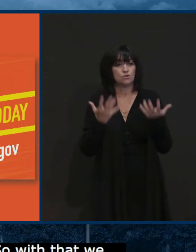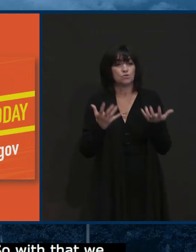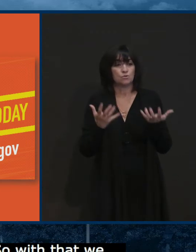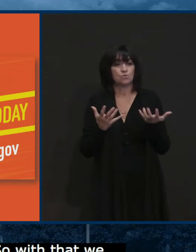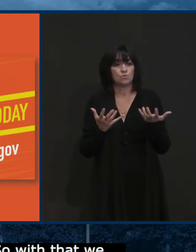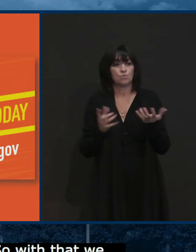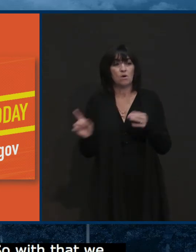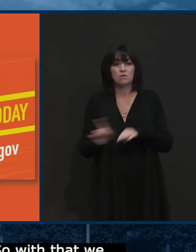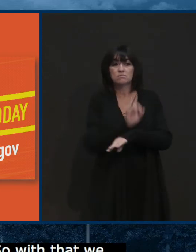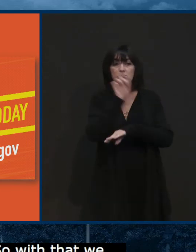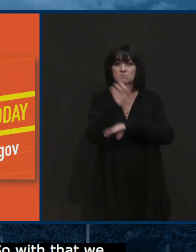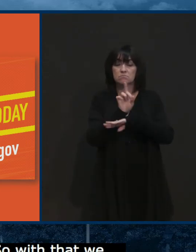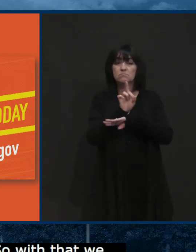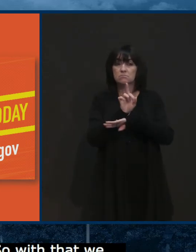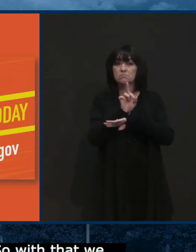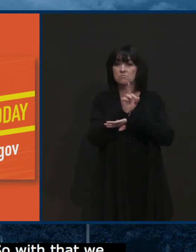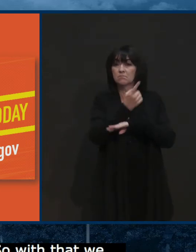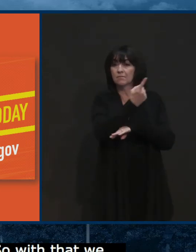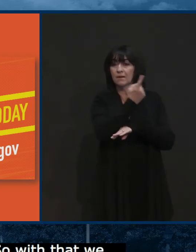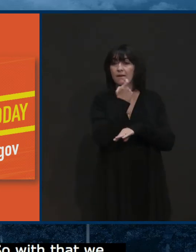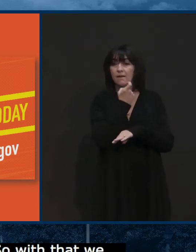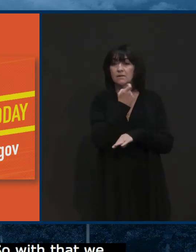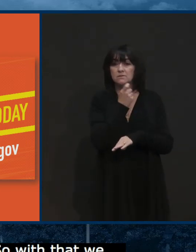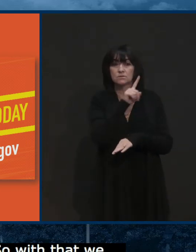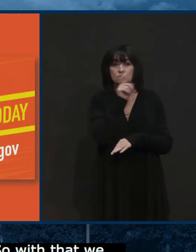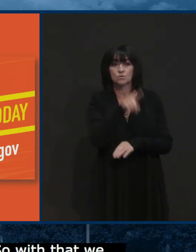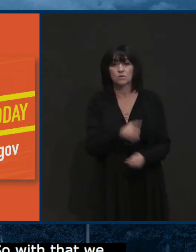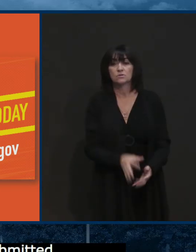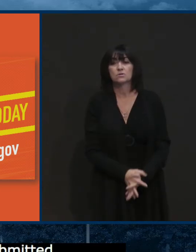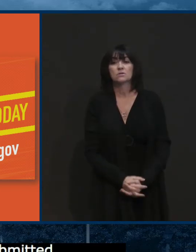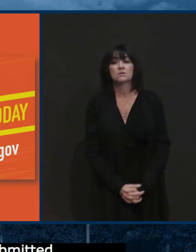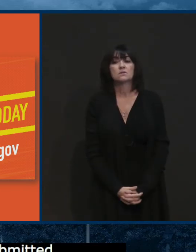see Tom or Sarah, whoever wants to go first.